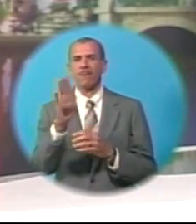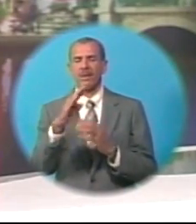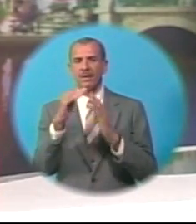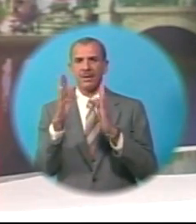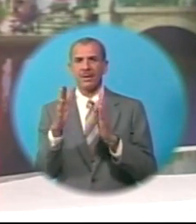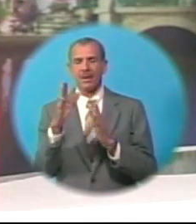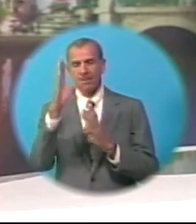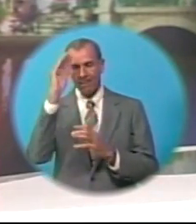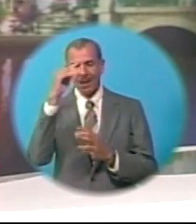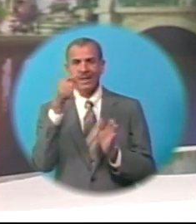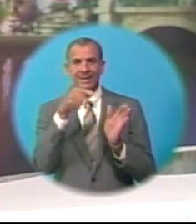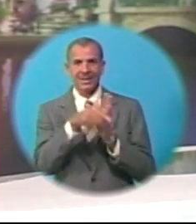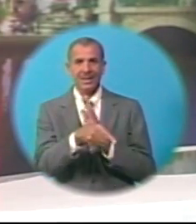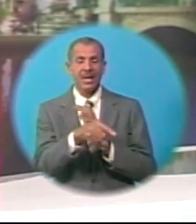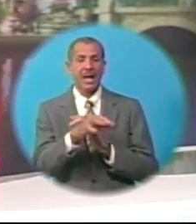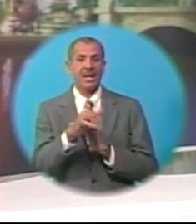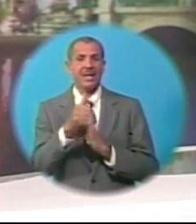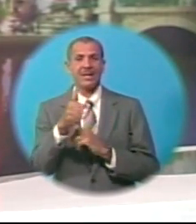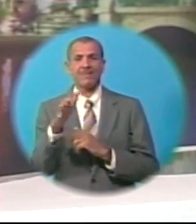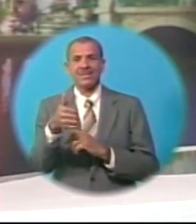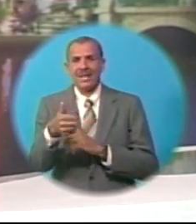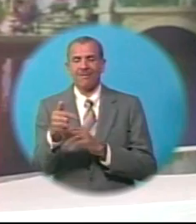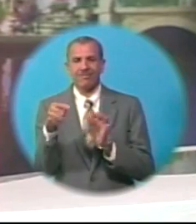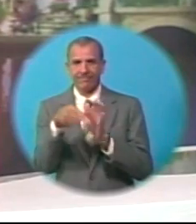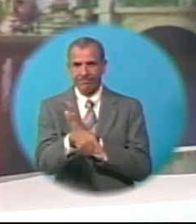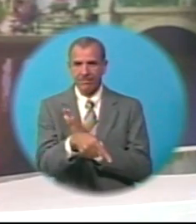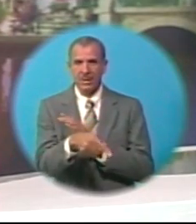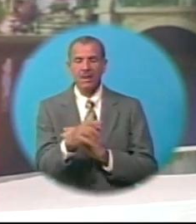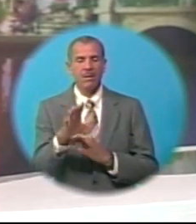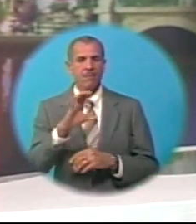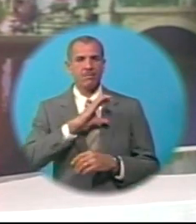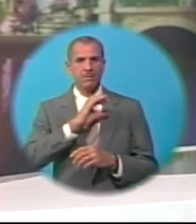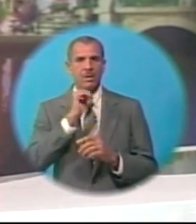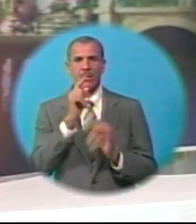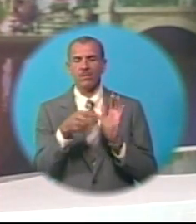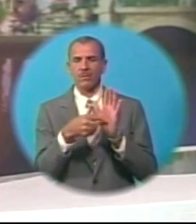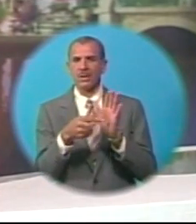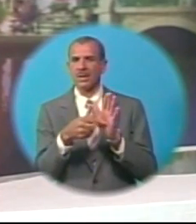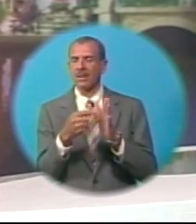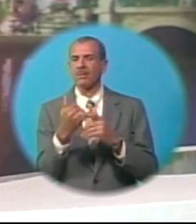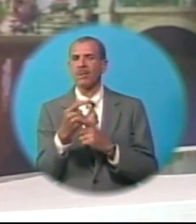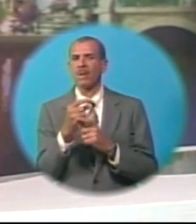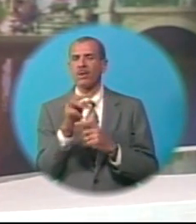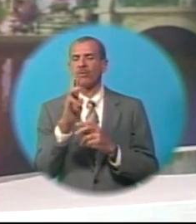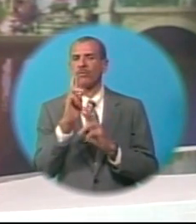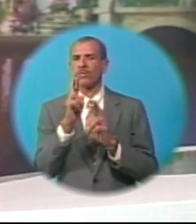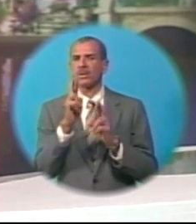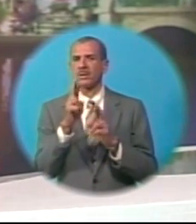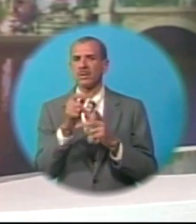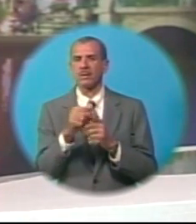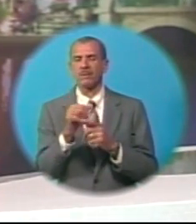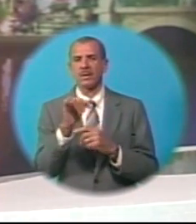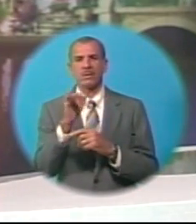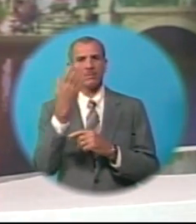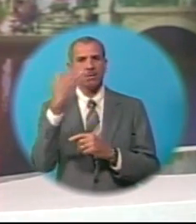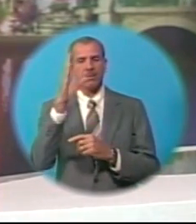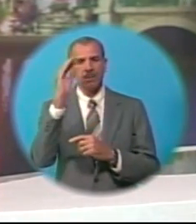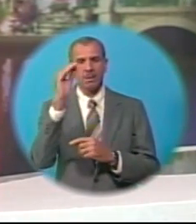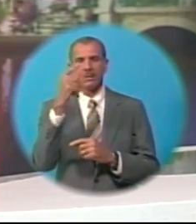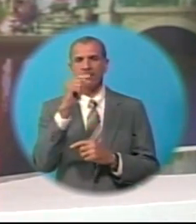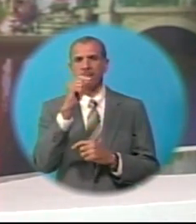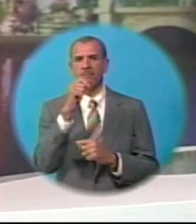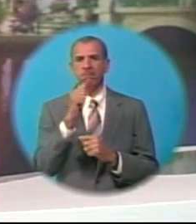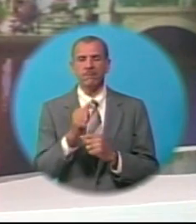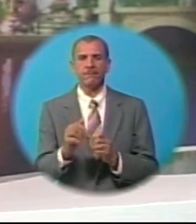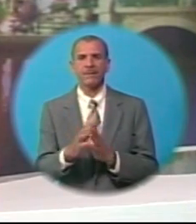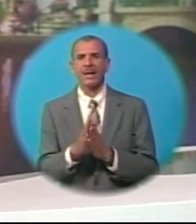He later committed suicide. Police have not released details of the incident, but media reports said the unidentified man had asked